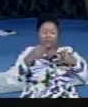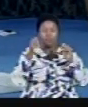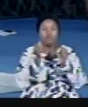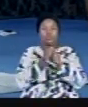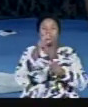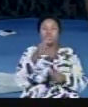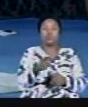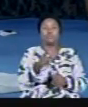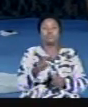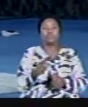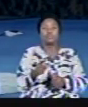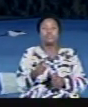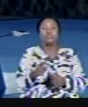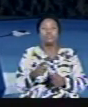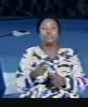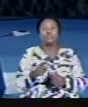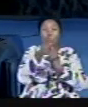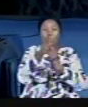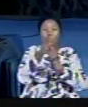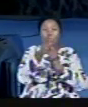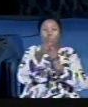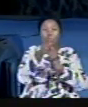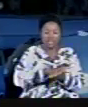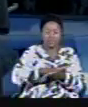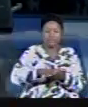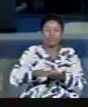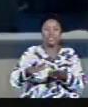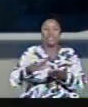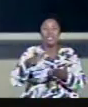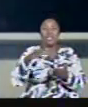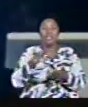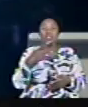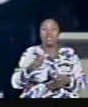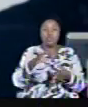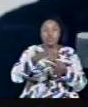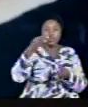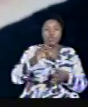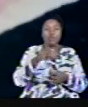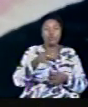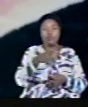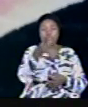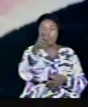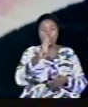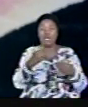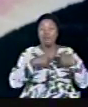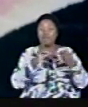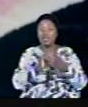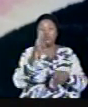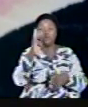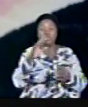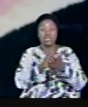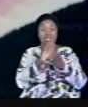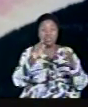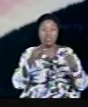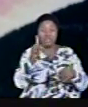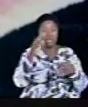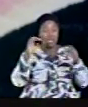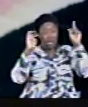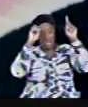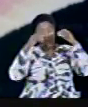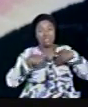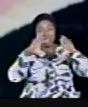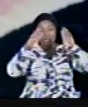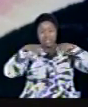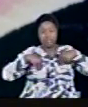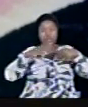When you are sanctified, the Spirit of God bears witness, he has accepted your consecration, he